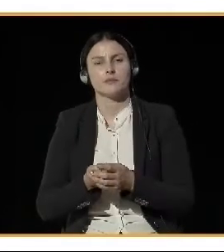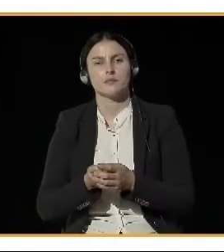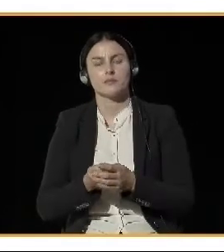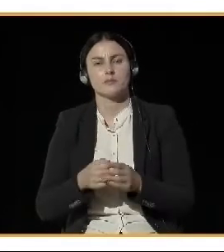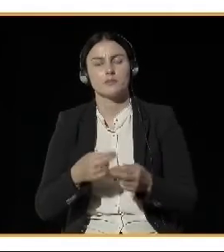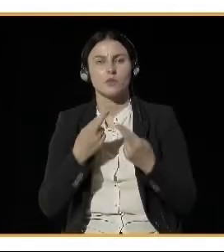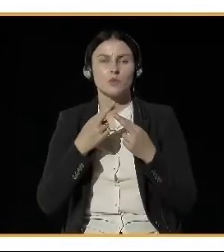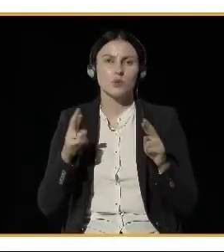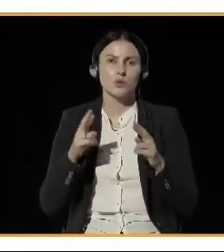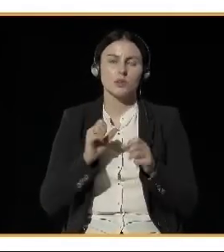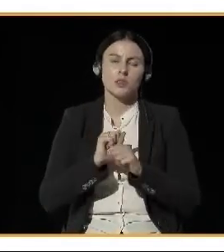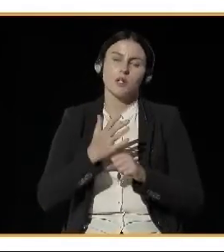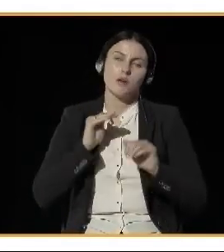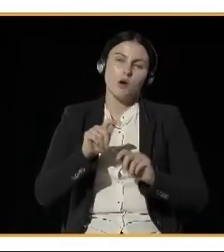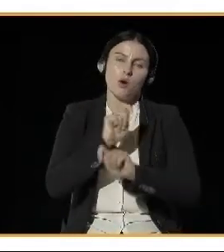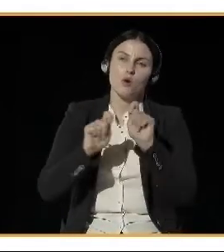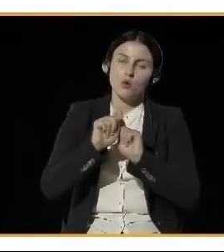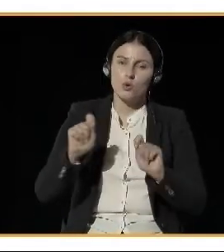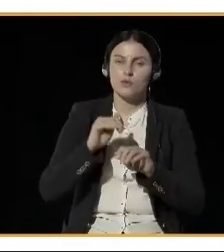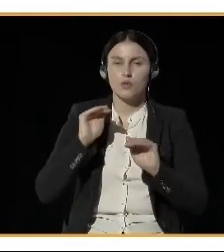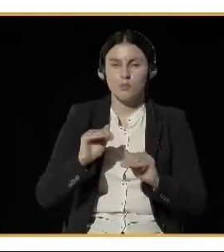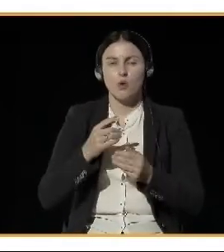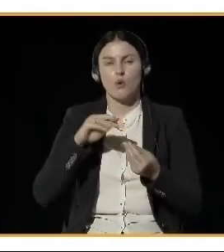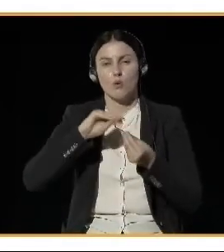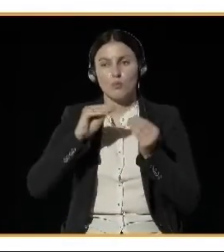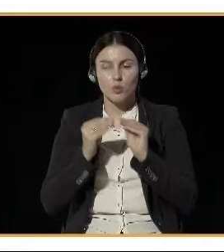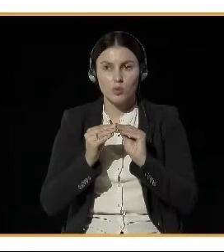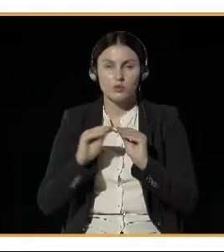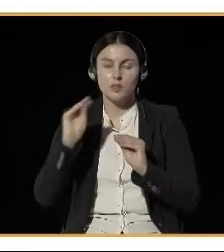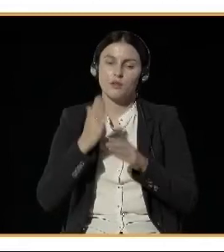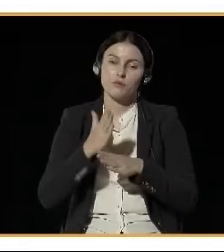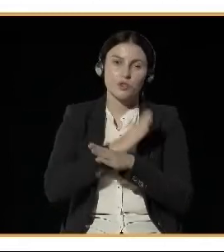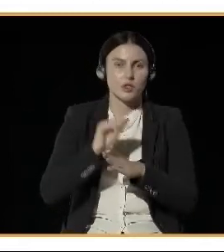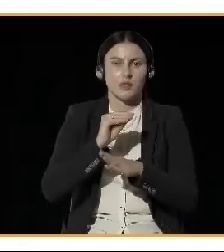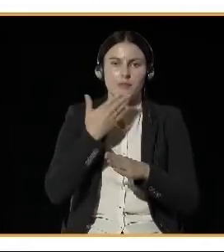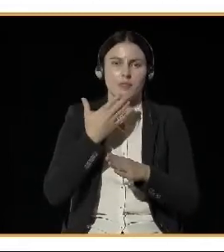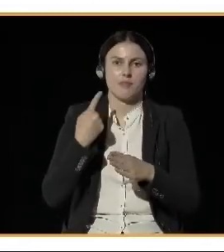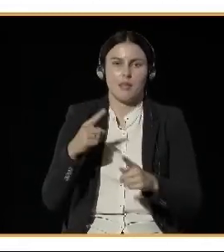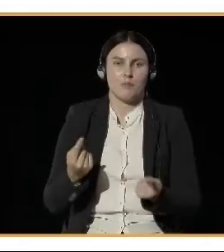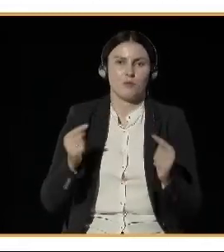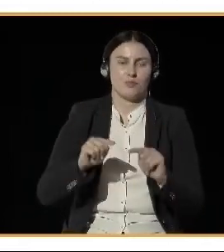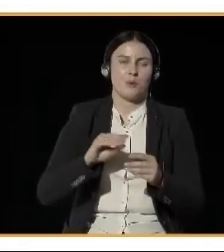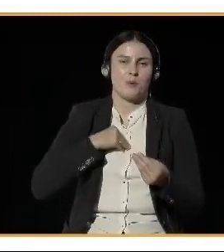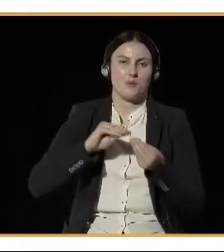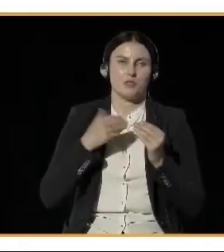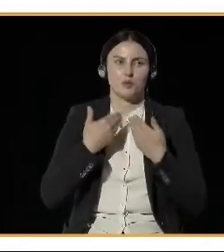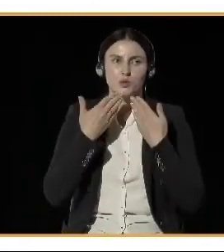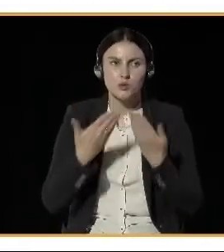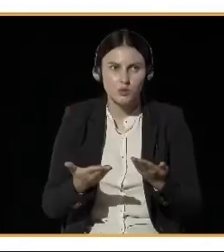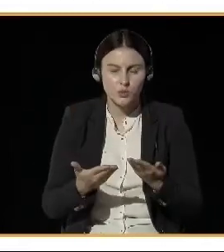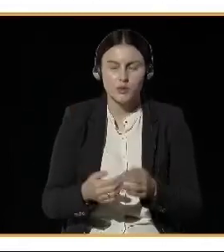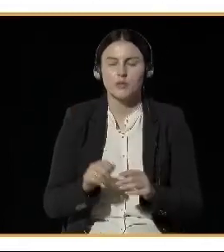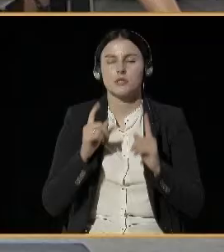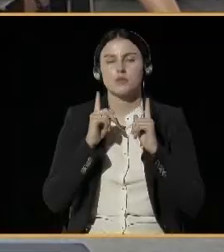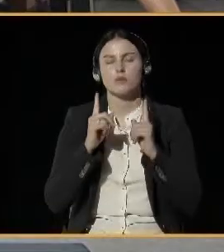sometimes even before this problem will occur. Thank you for your attention. I will finish